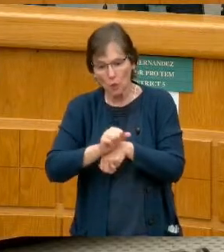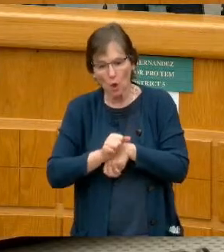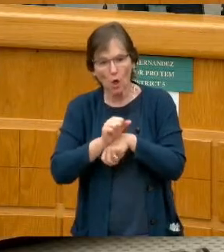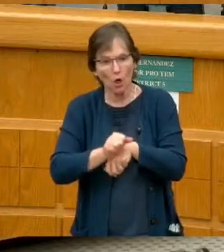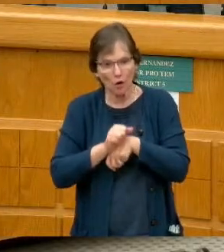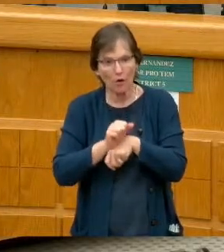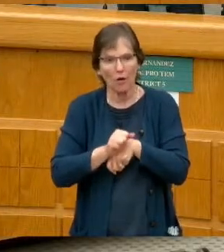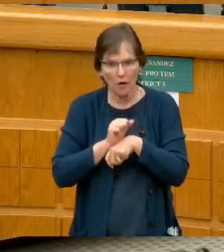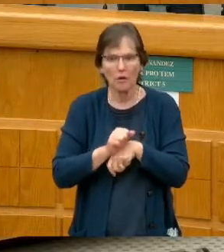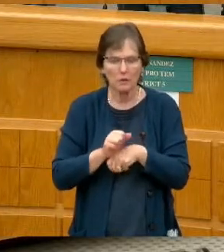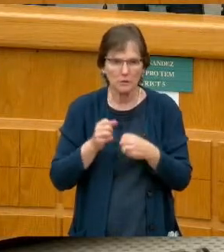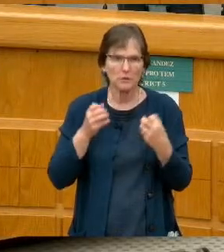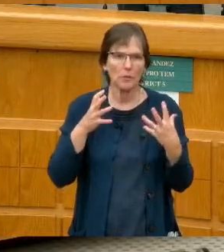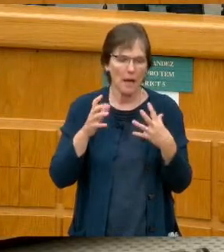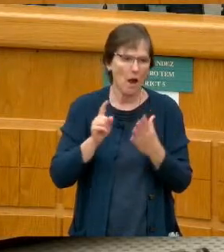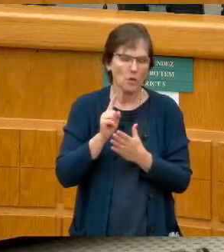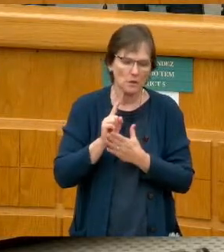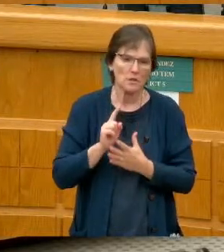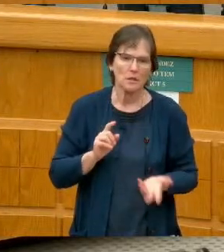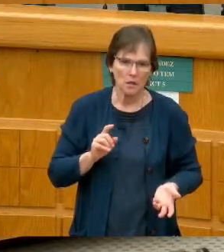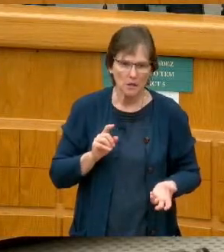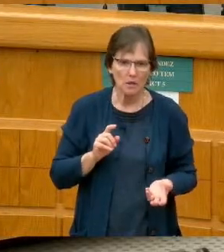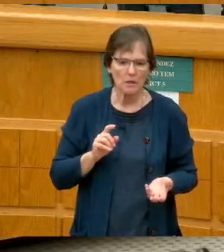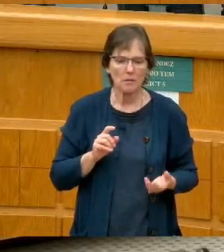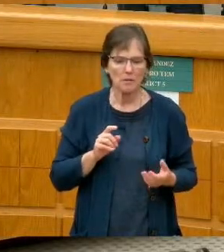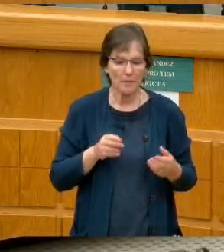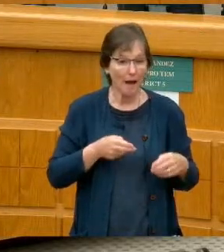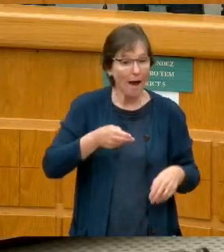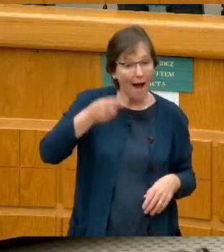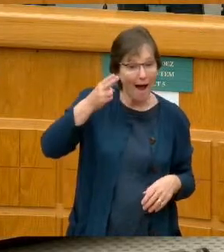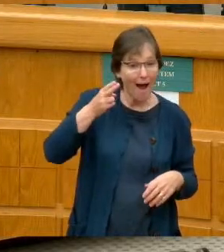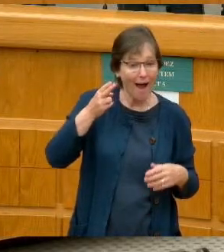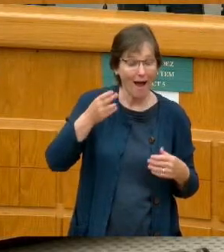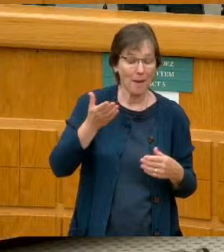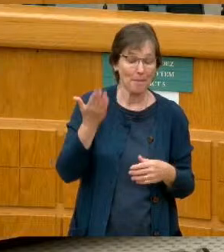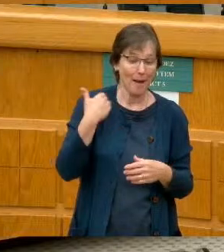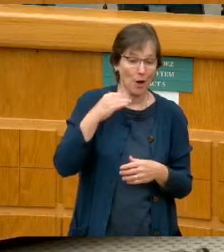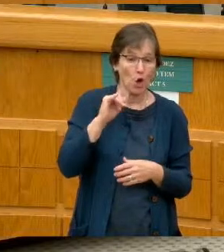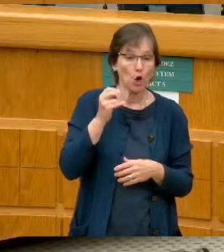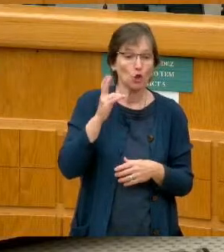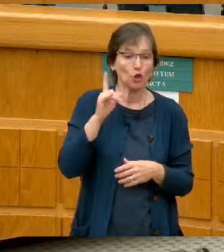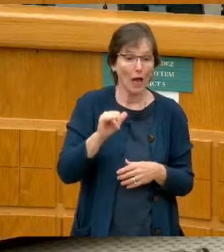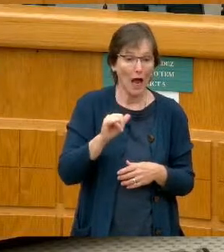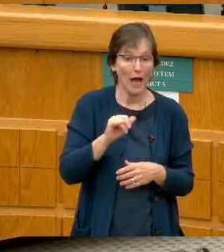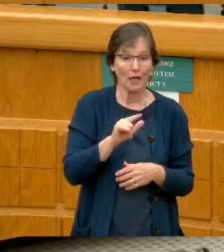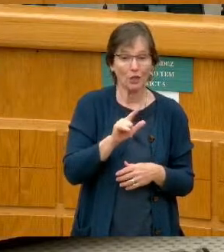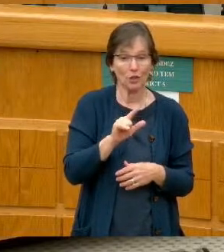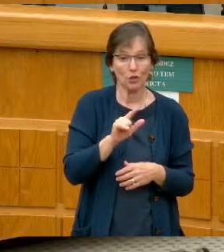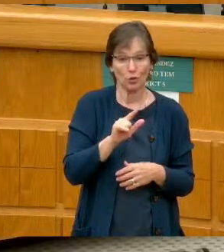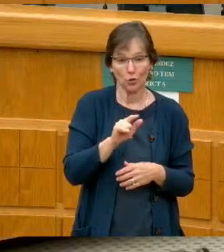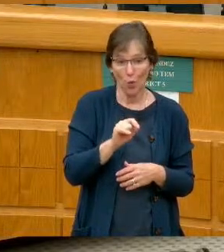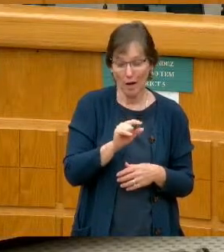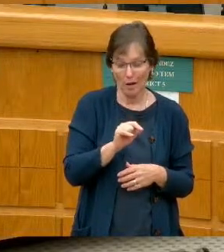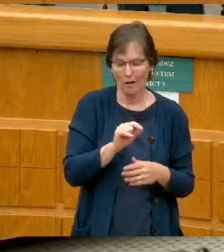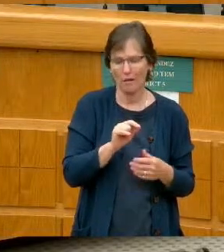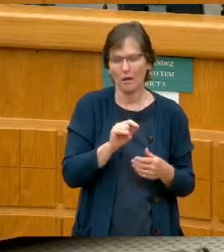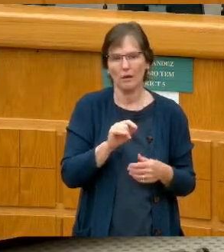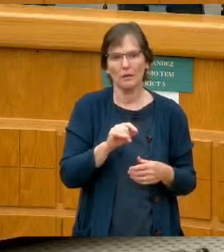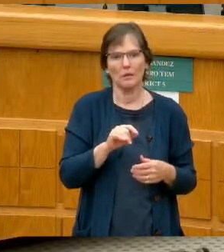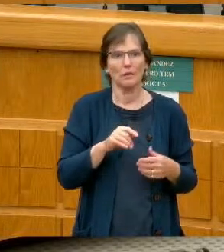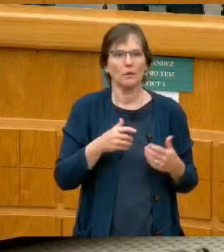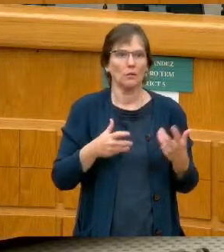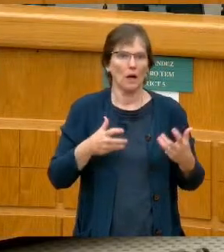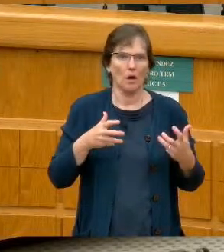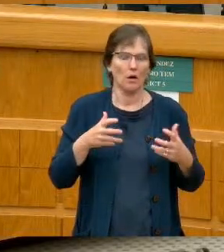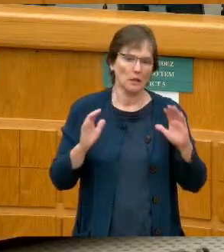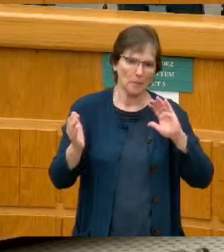234 today. The high back in July 24th was 430 people in the hospital on that day. And then when we look at